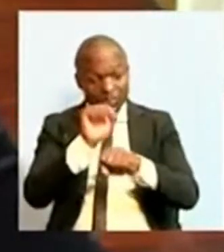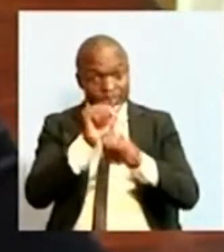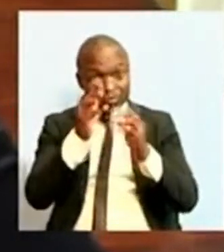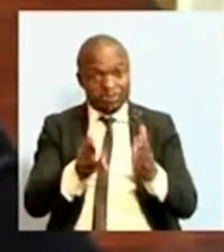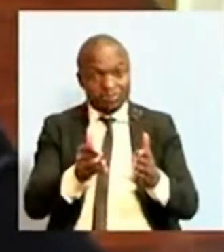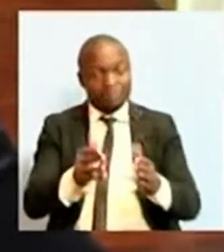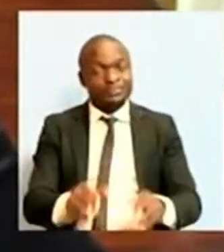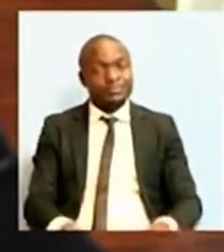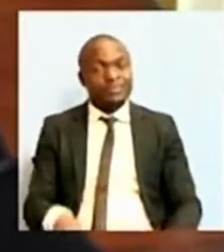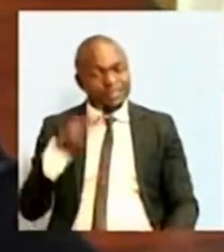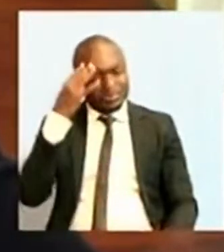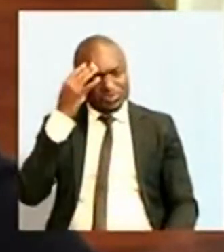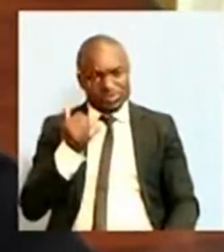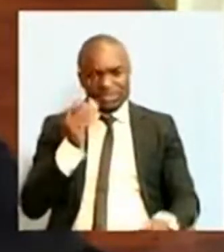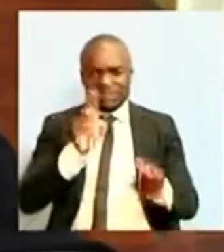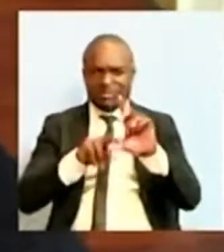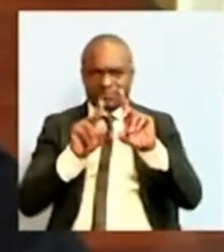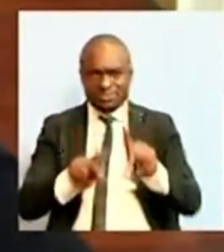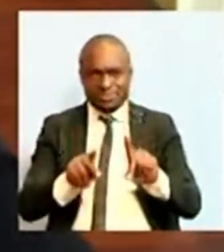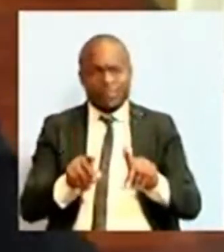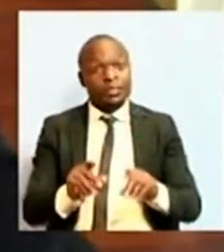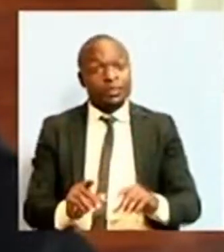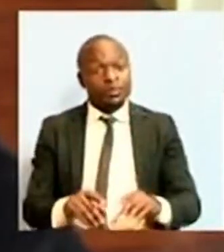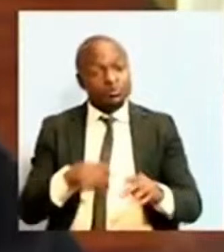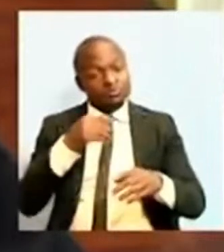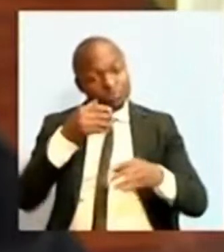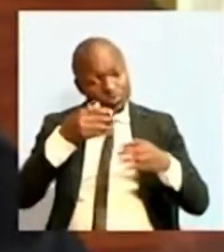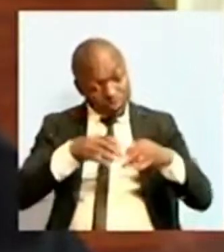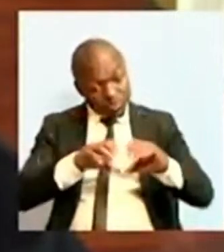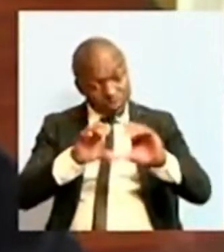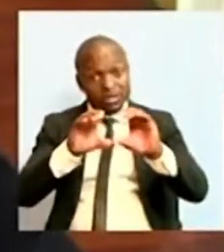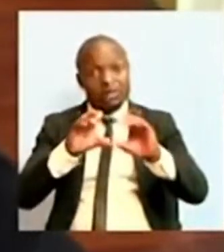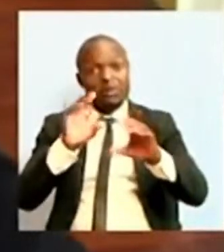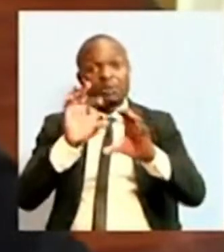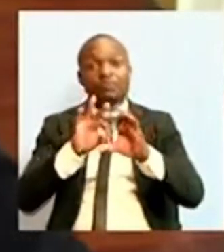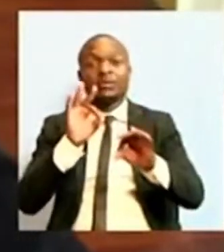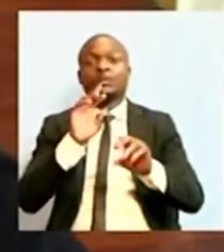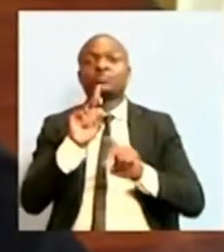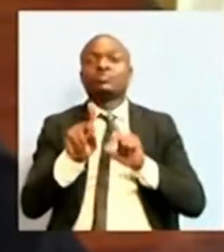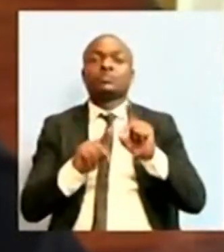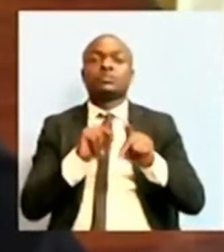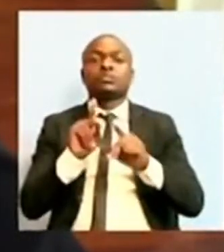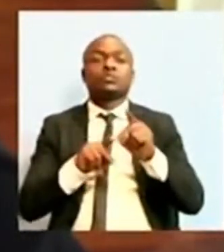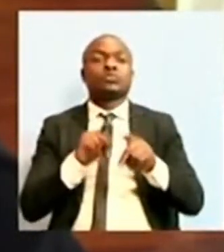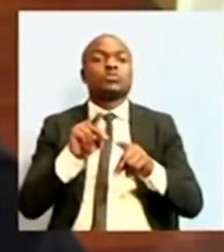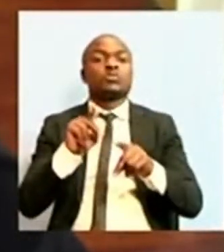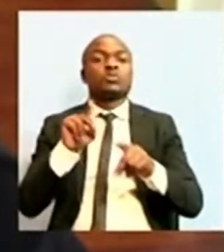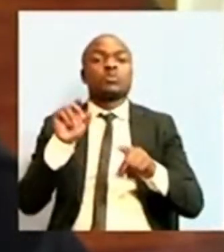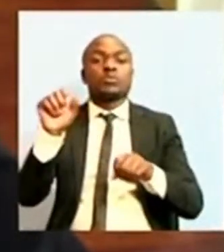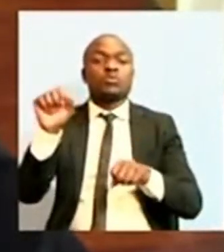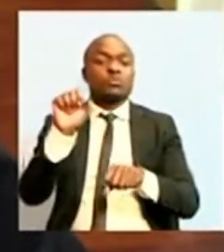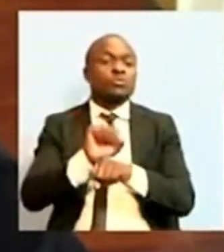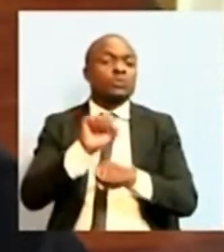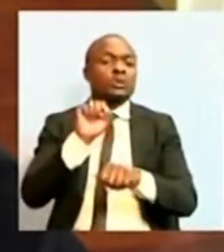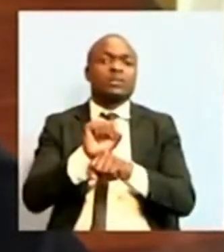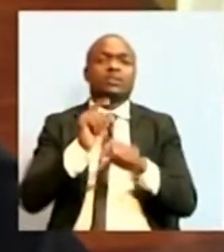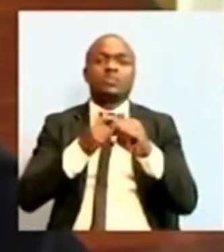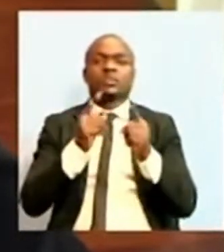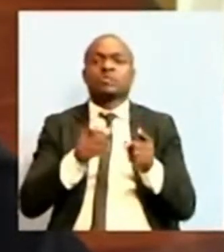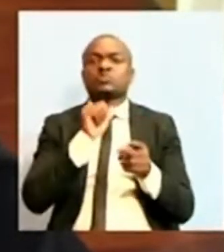No wonder, Chair, as you go on, you will now find people employed but unqualified.